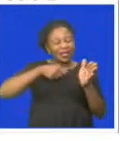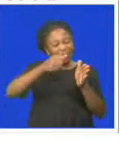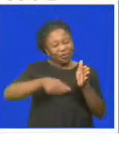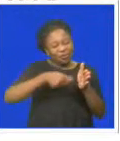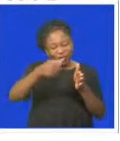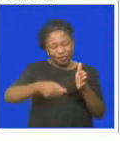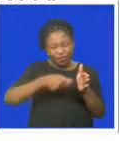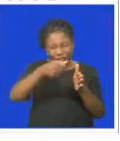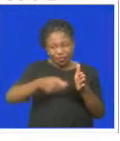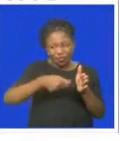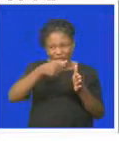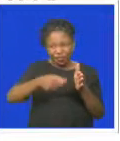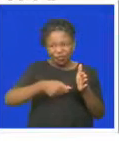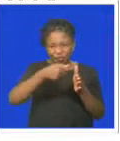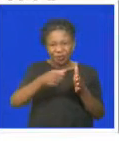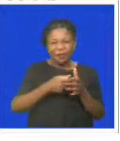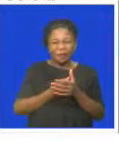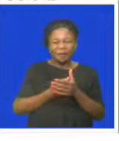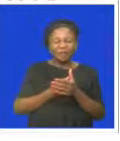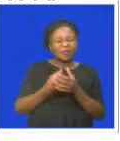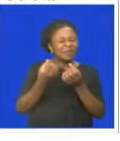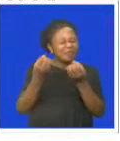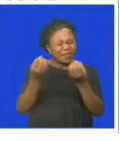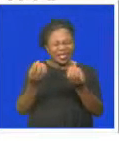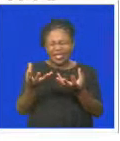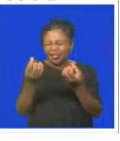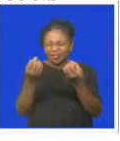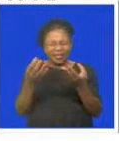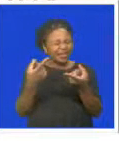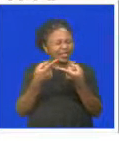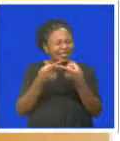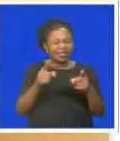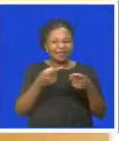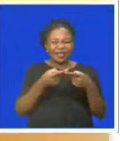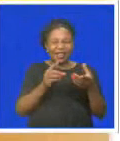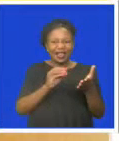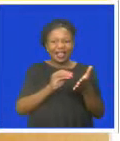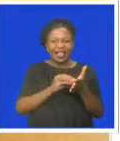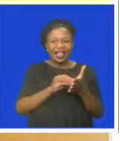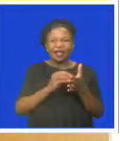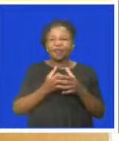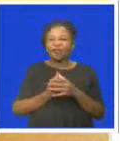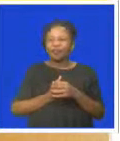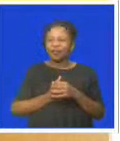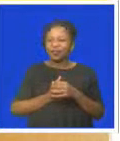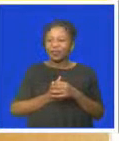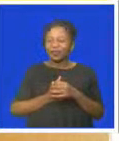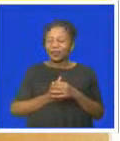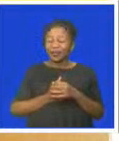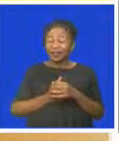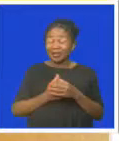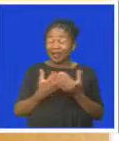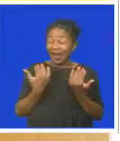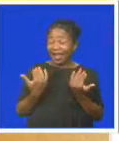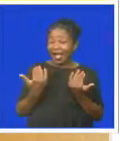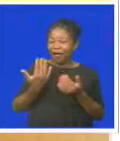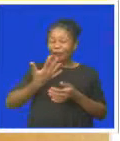tailor, and many more. Let's continue. Wow, a